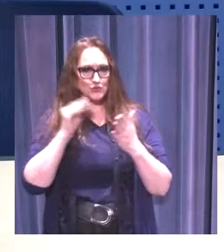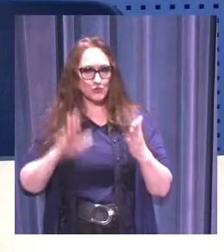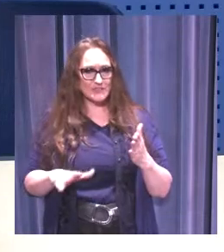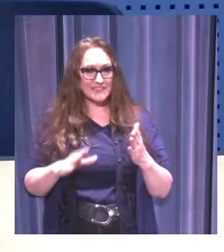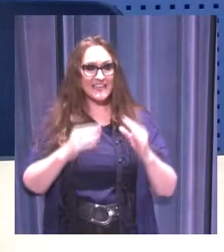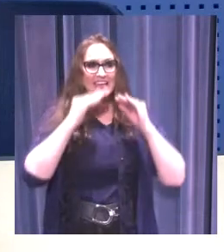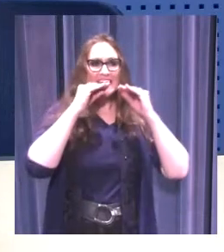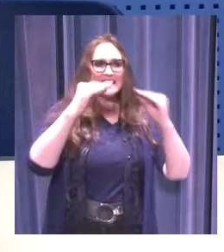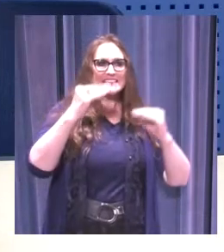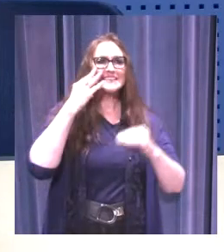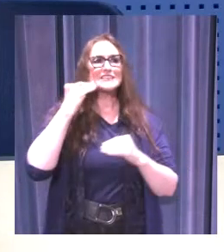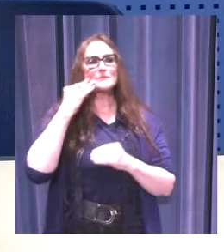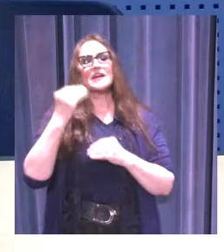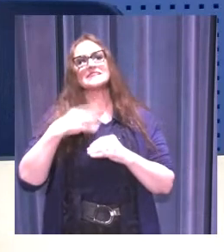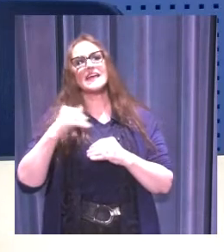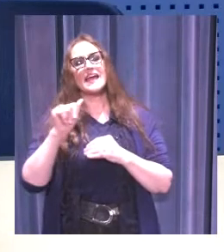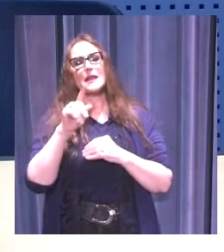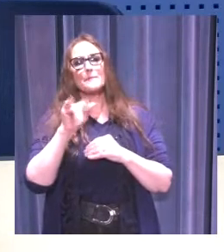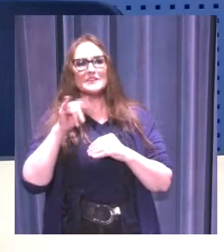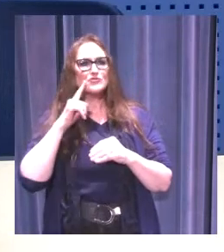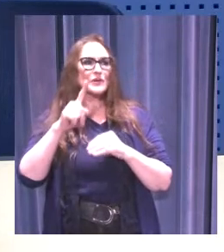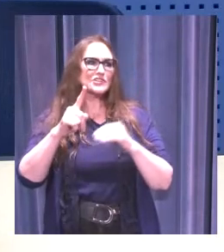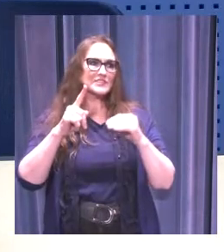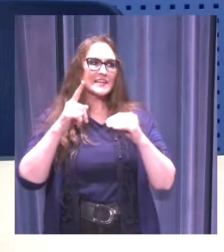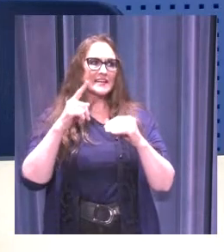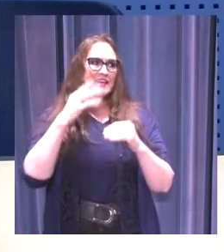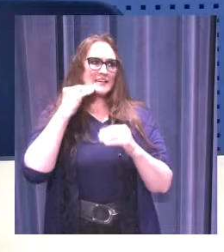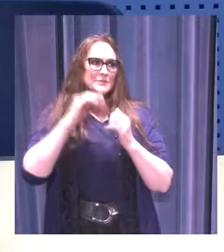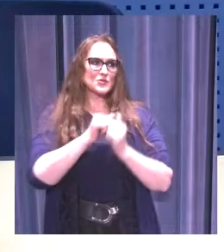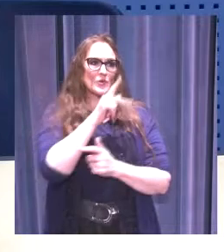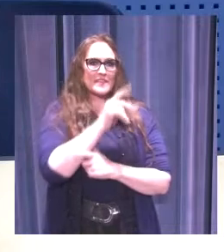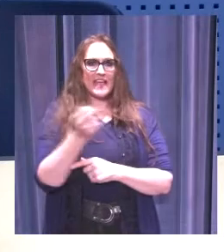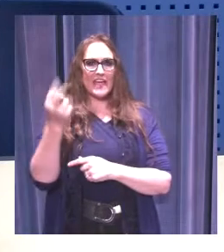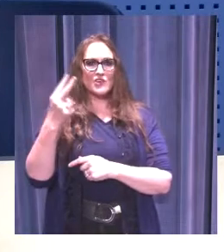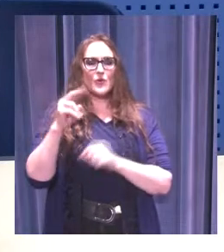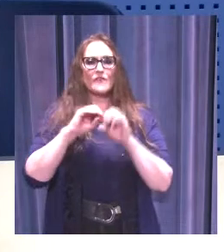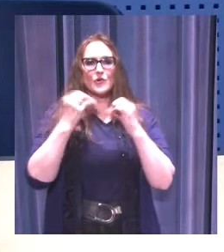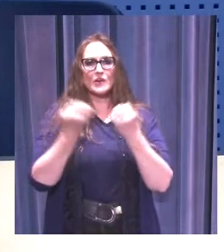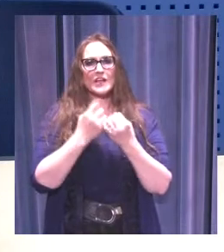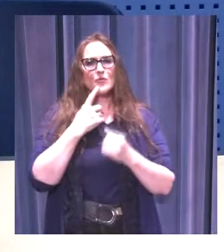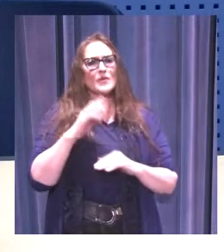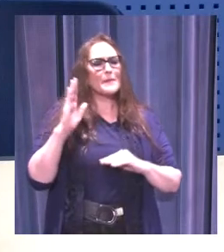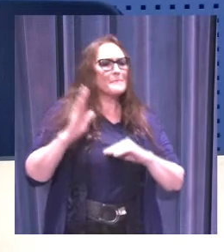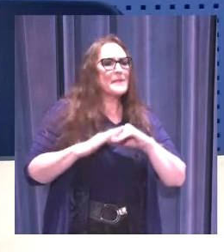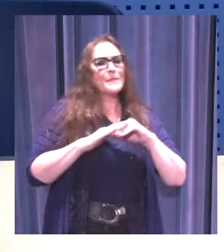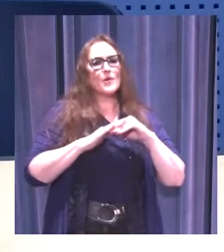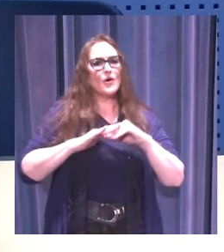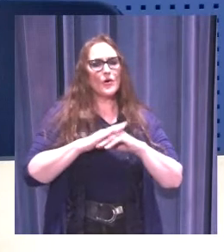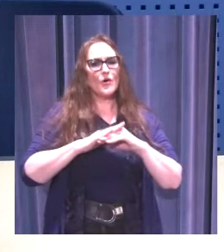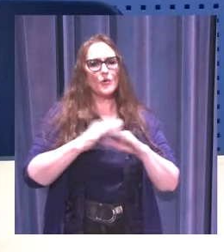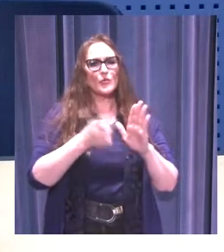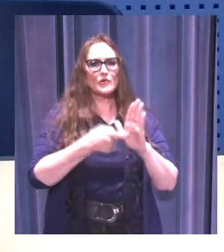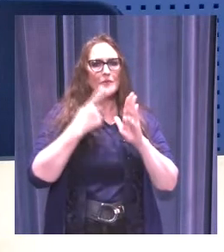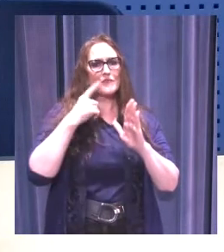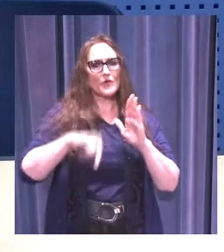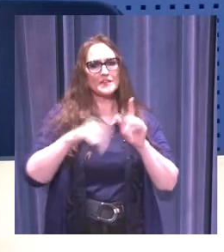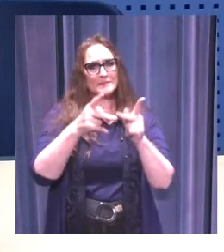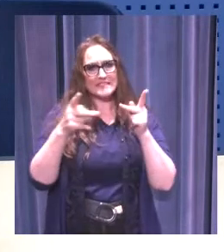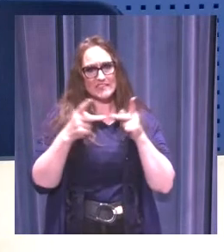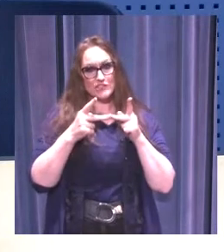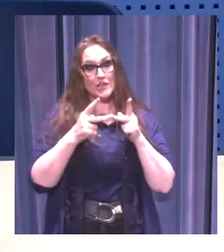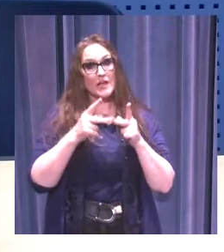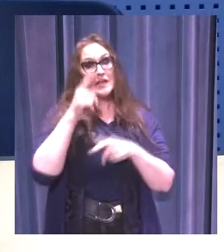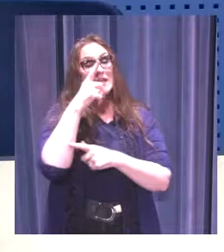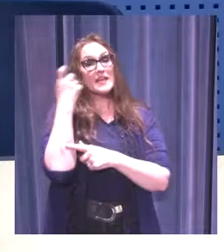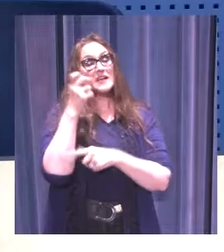Teaching experience and administration experience with a K-12 organization were the minimal requirements for this position due